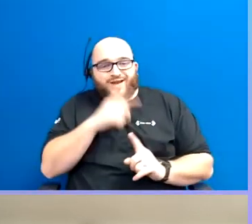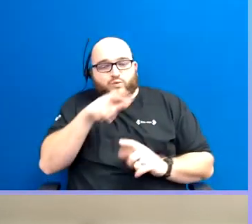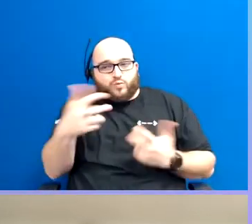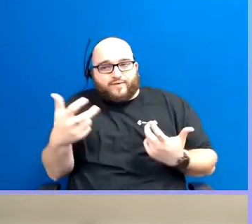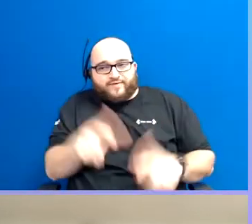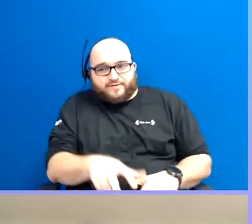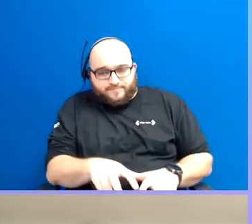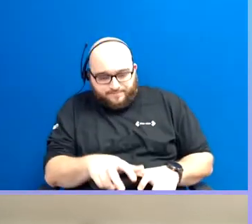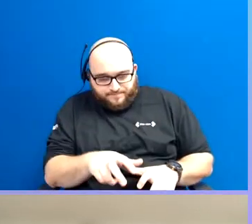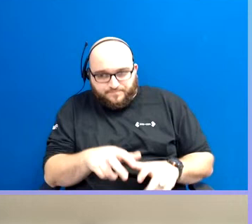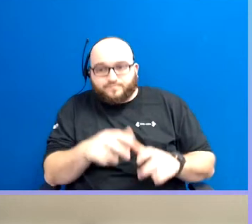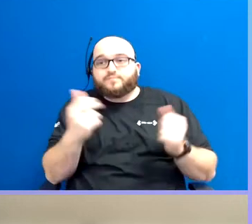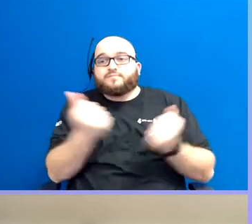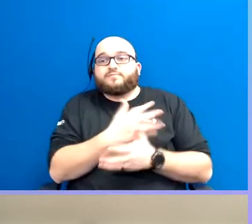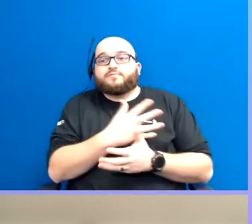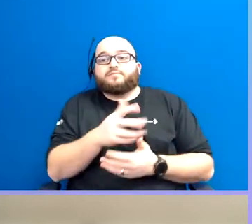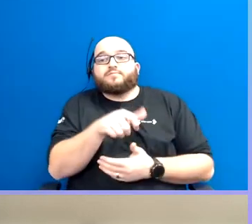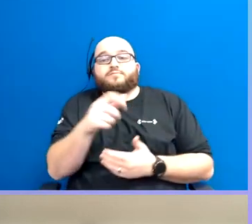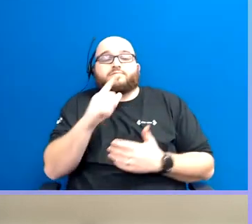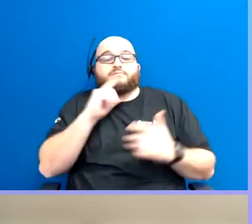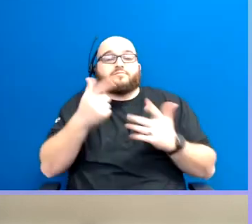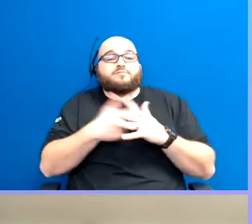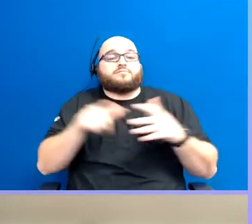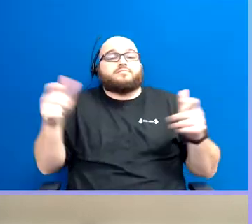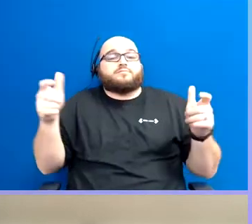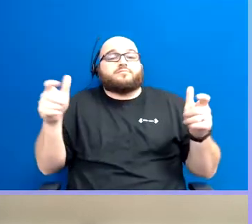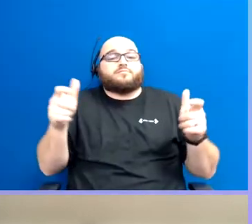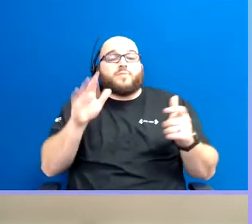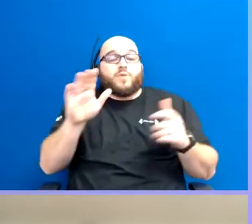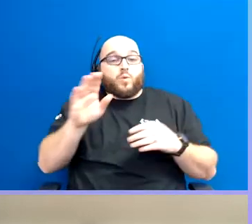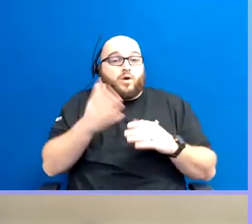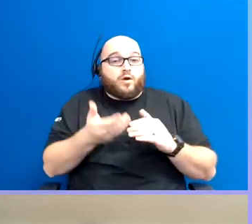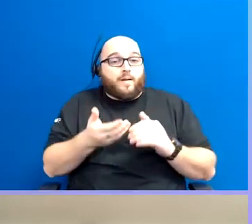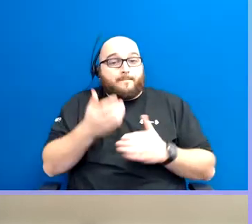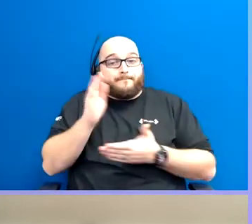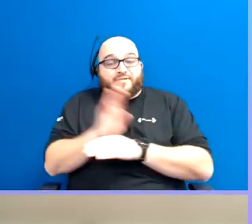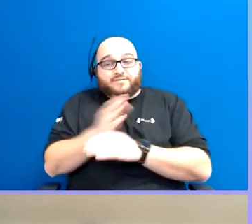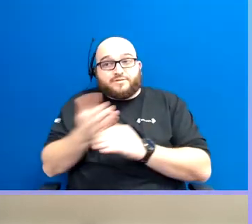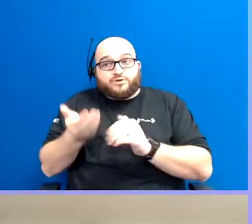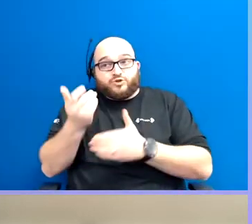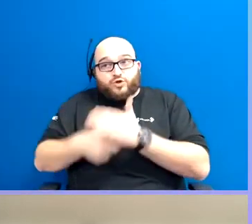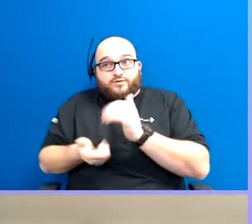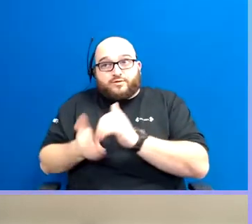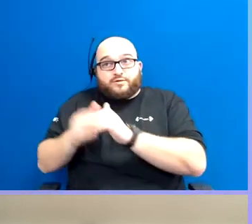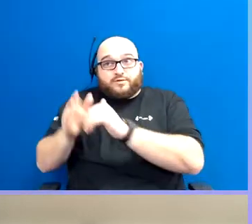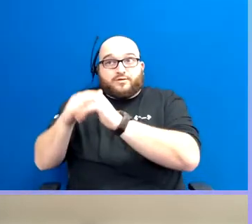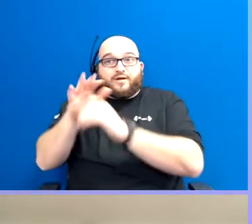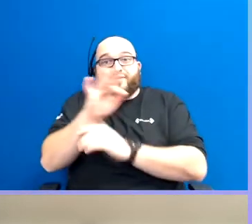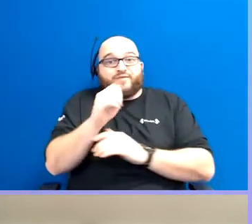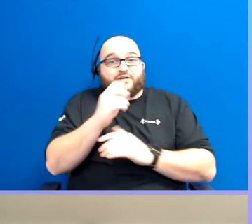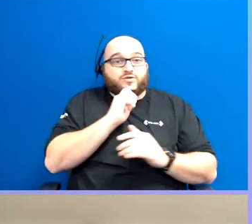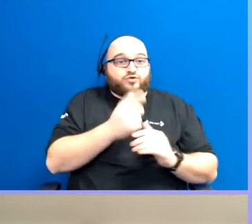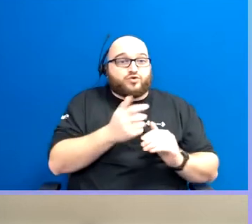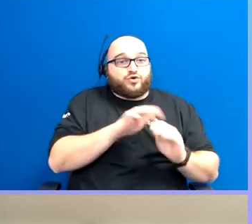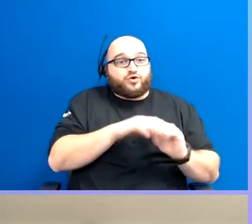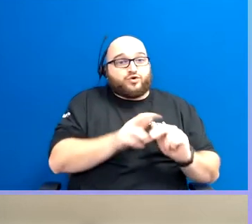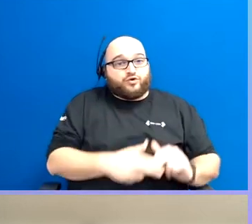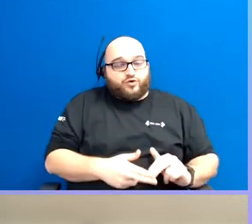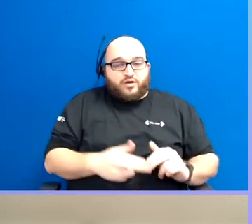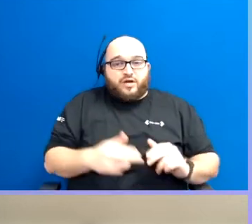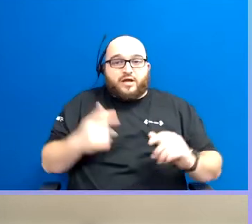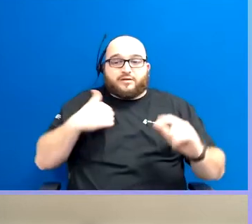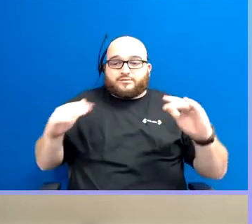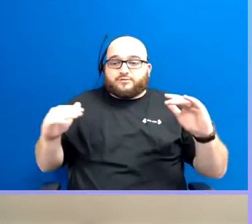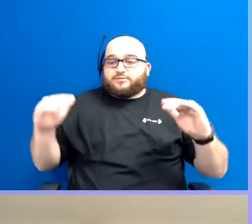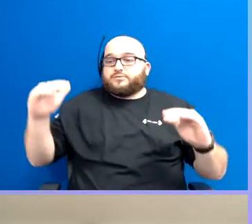when everything else is shrinking and your cost of business is going up and your fees are reducing, it's almost like a perfect storm to not be able to get